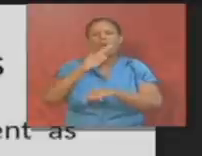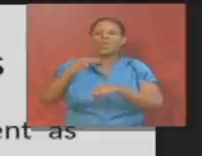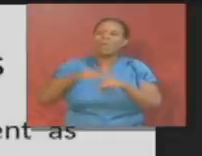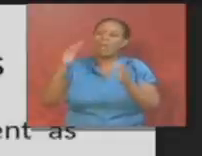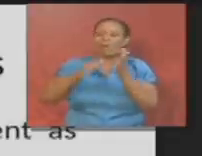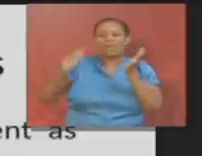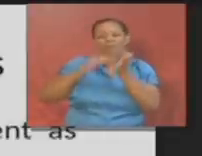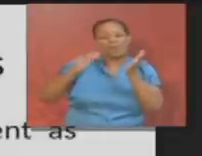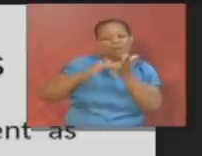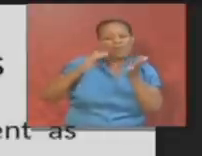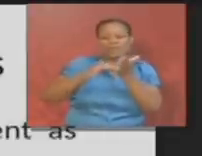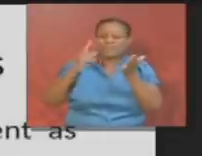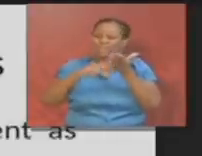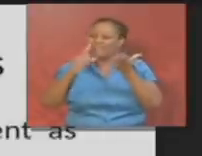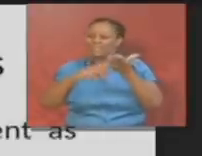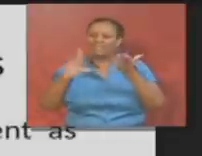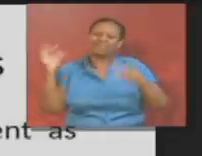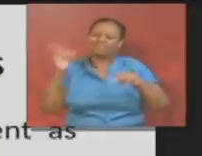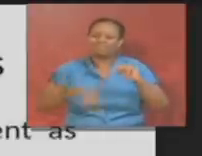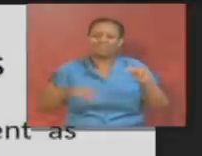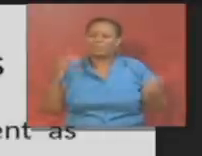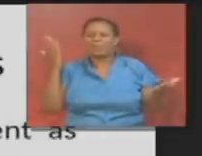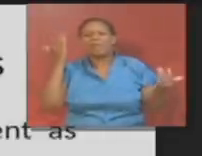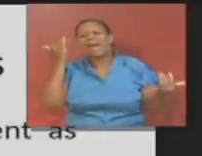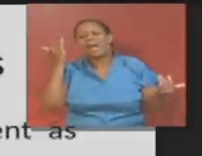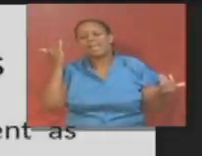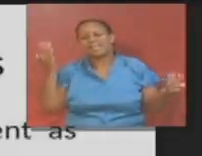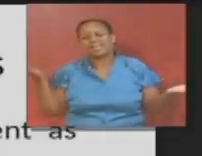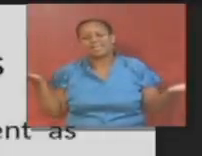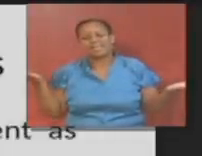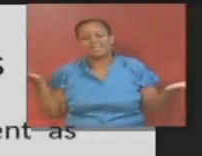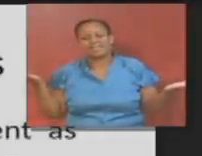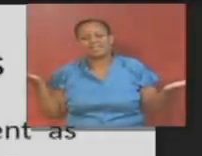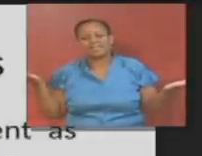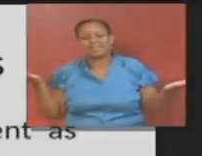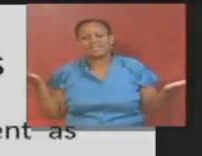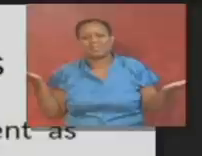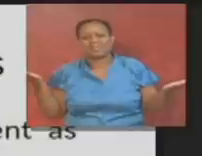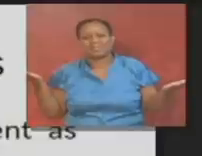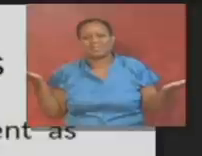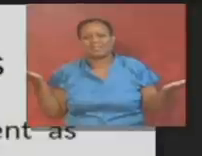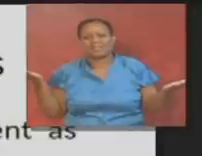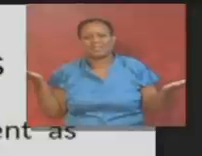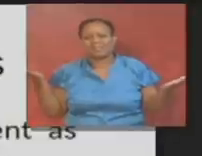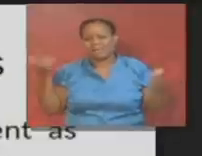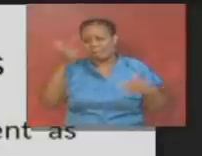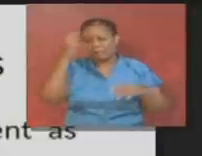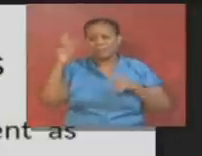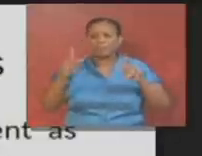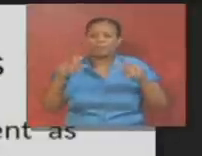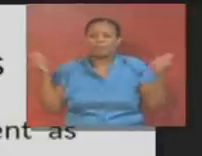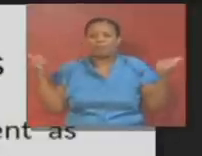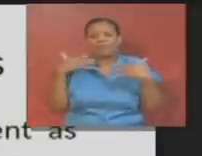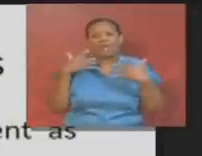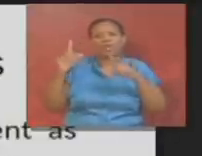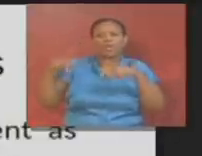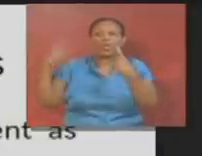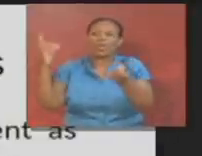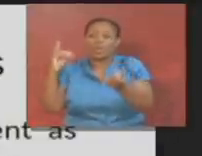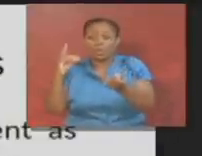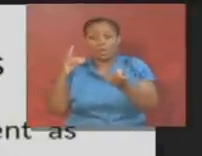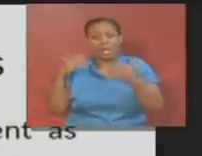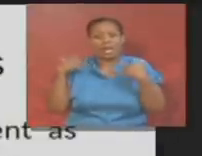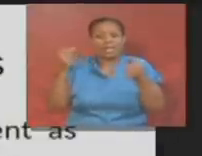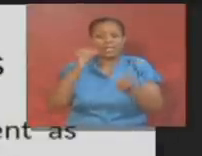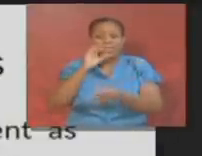One main reason is actually that patients have been afraid to go to their healthcare facilities for